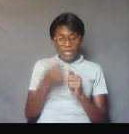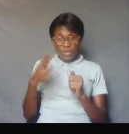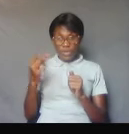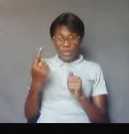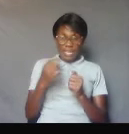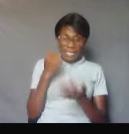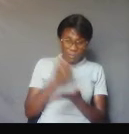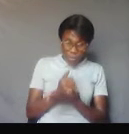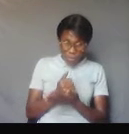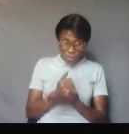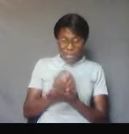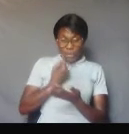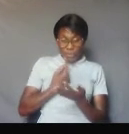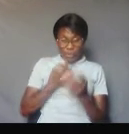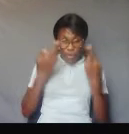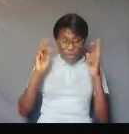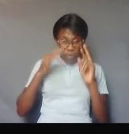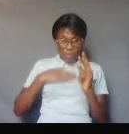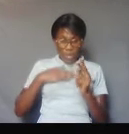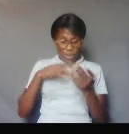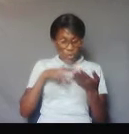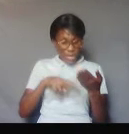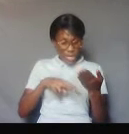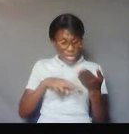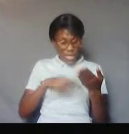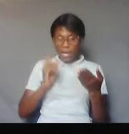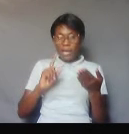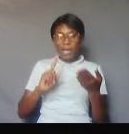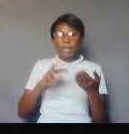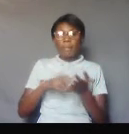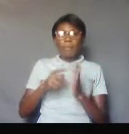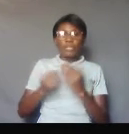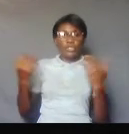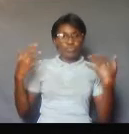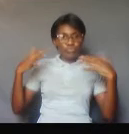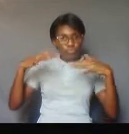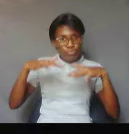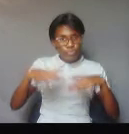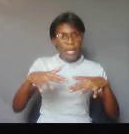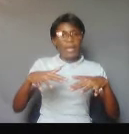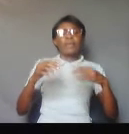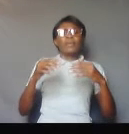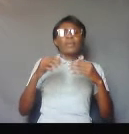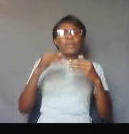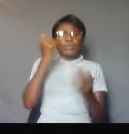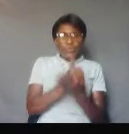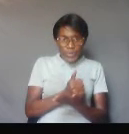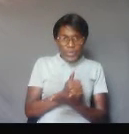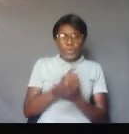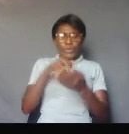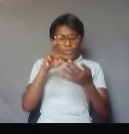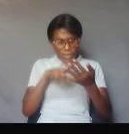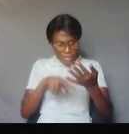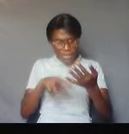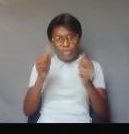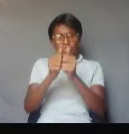draw on the local interpretive resources of particularly organized communities of the poor and the marginalized.